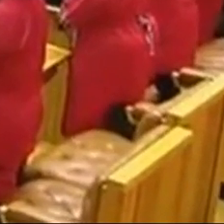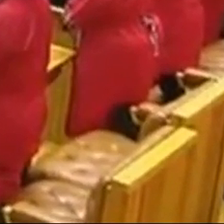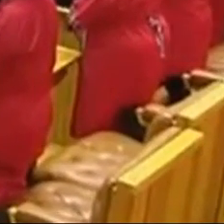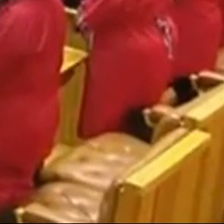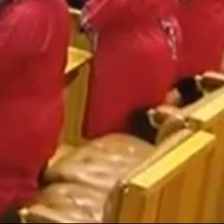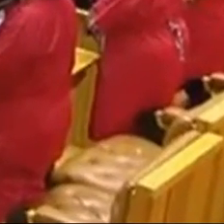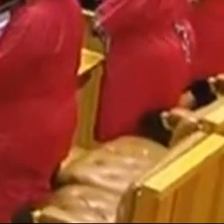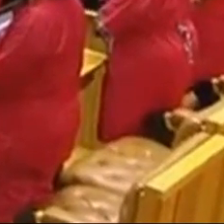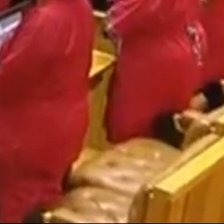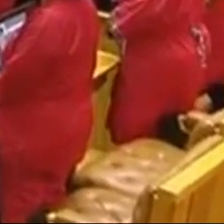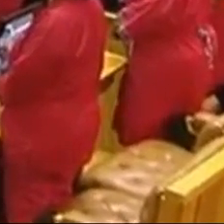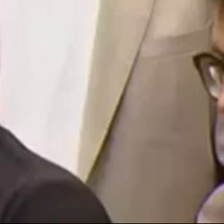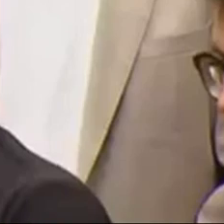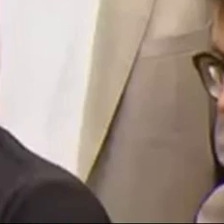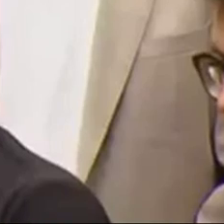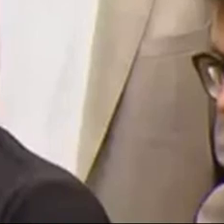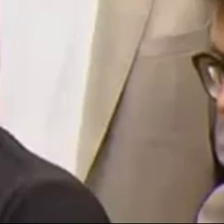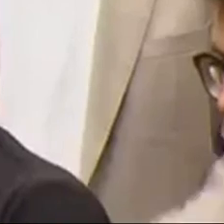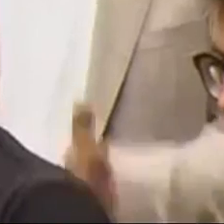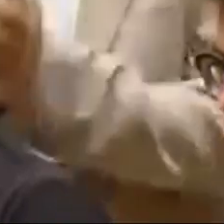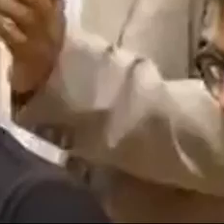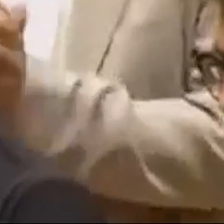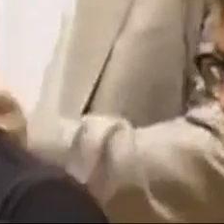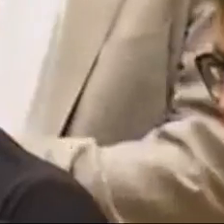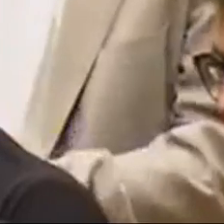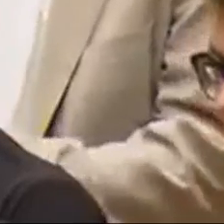bayazana ngaye hayi Congo.